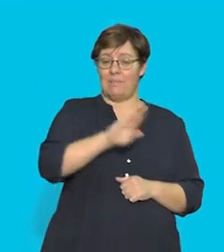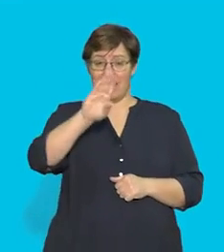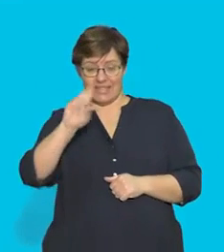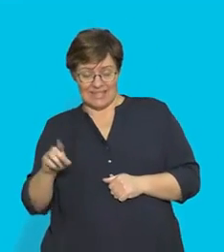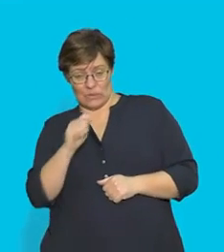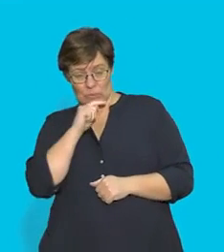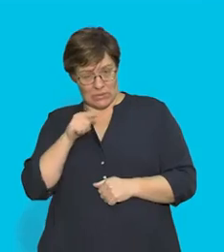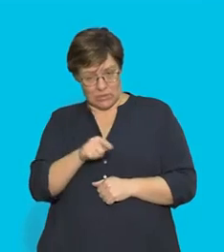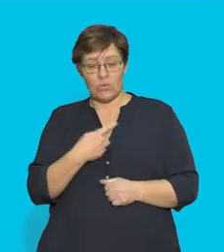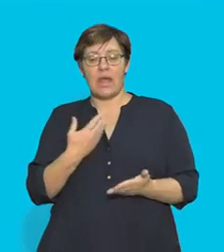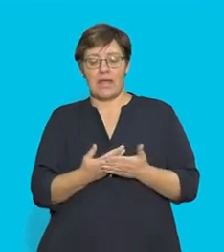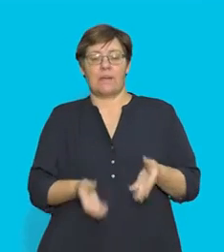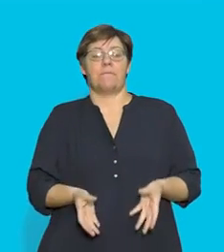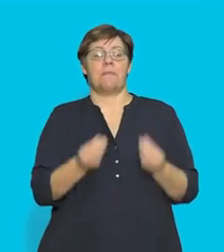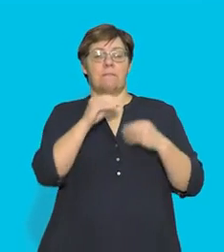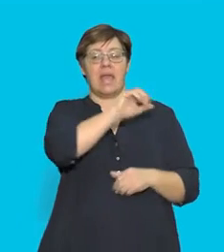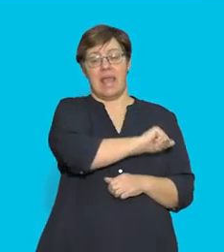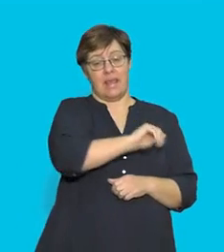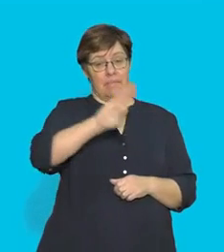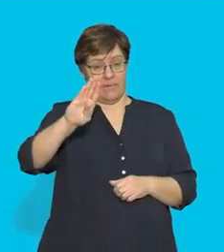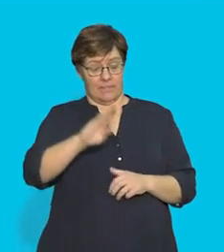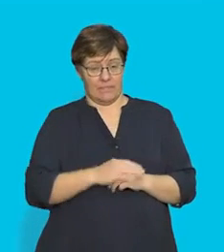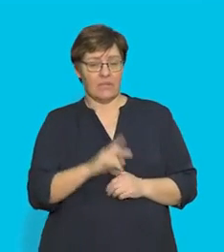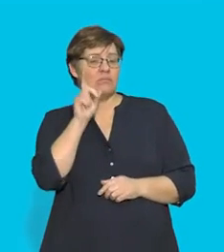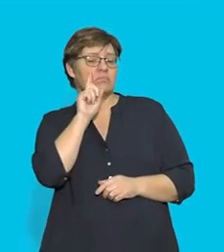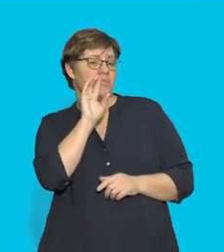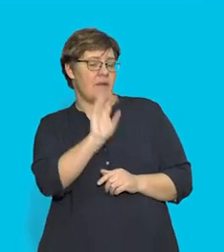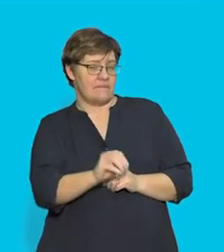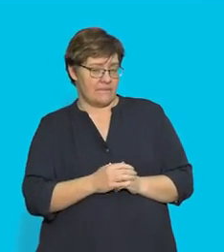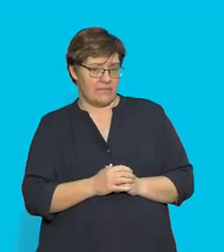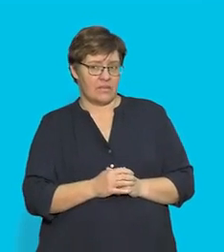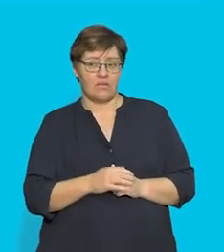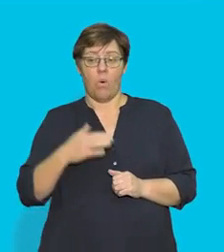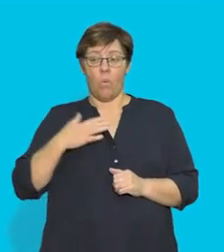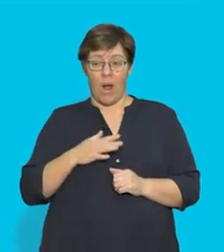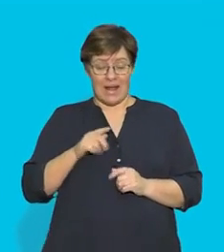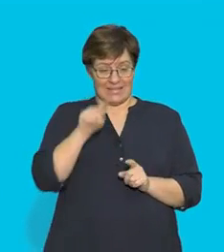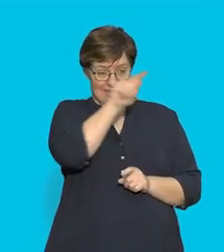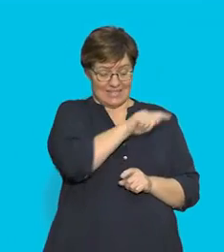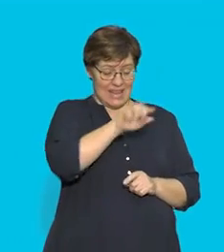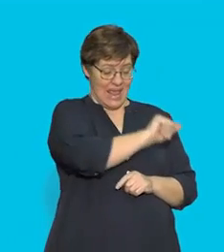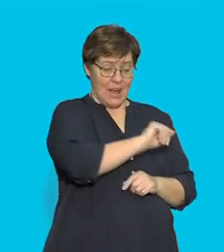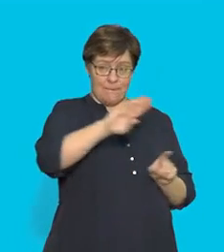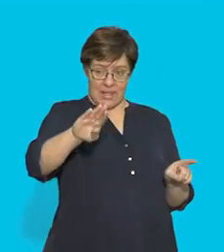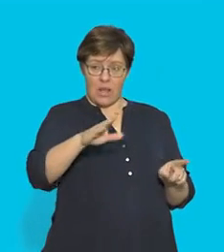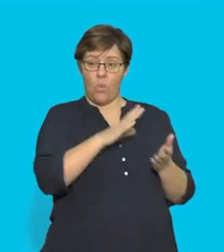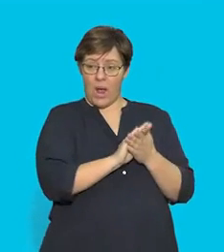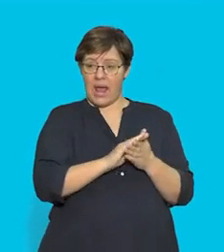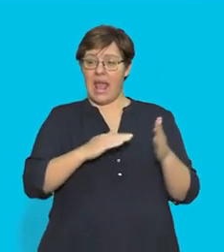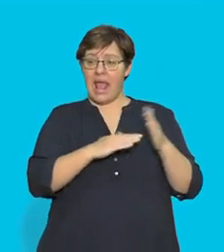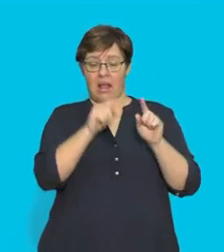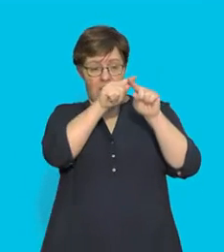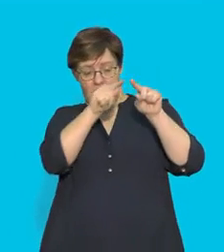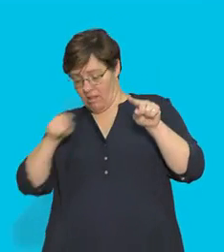ABD in order to find AB. So let's check what we have. We're looking for that. We've got the angle across